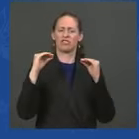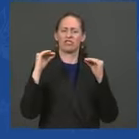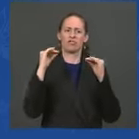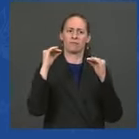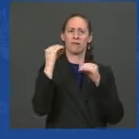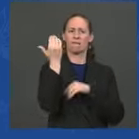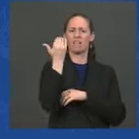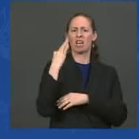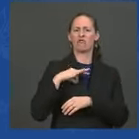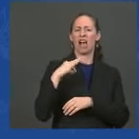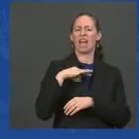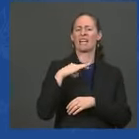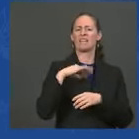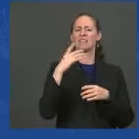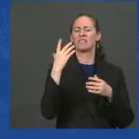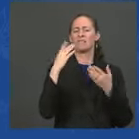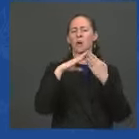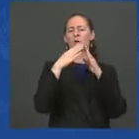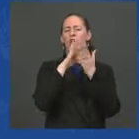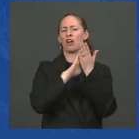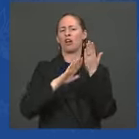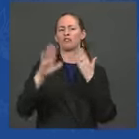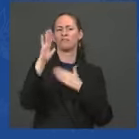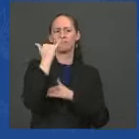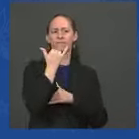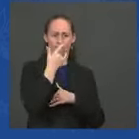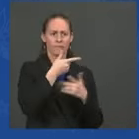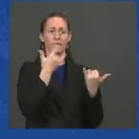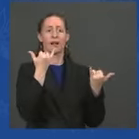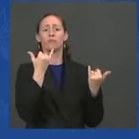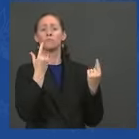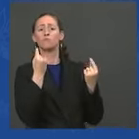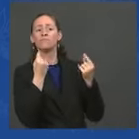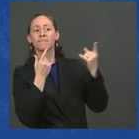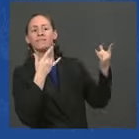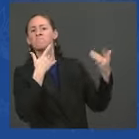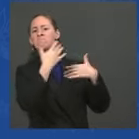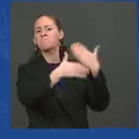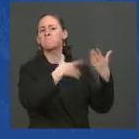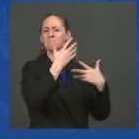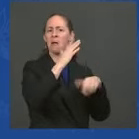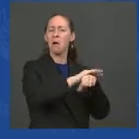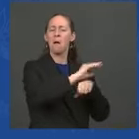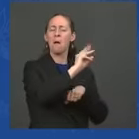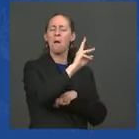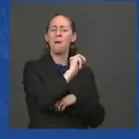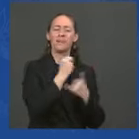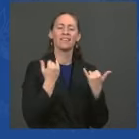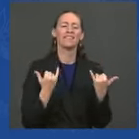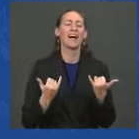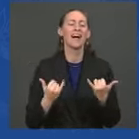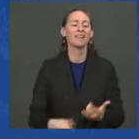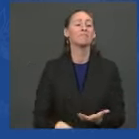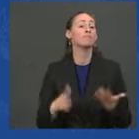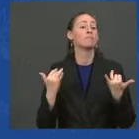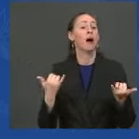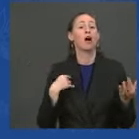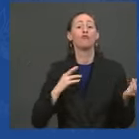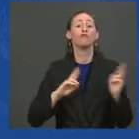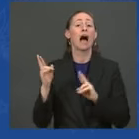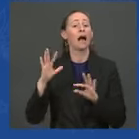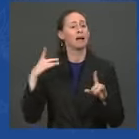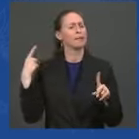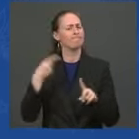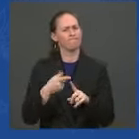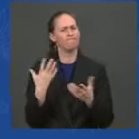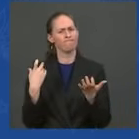college, and she is out there making the case. I'm here today to talk about what's fundamentally at stake right now, in my view,